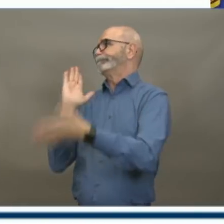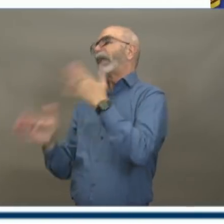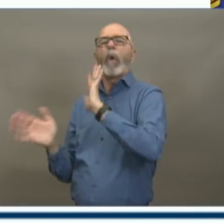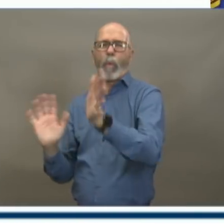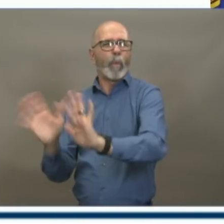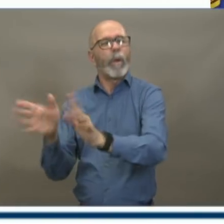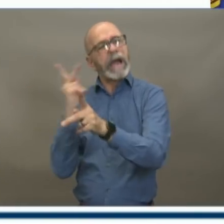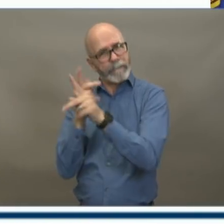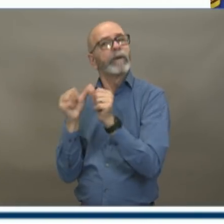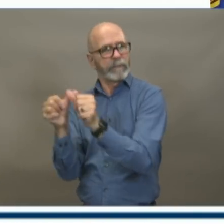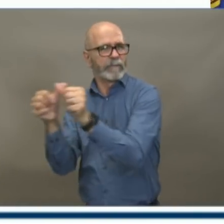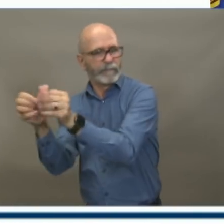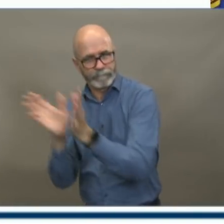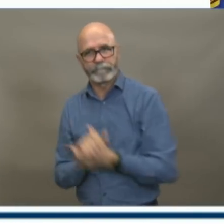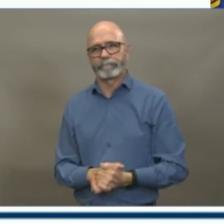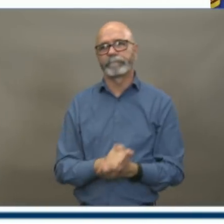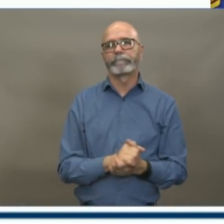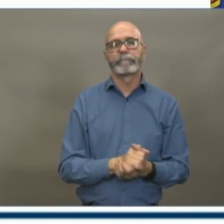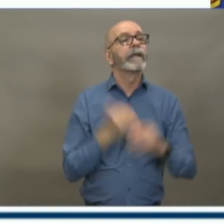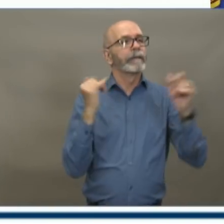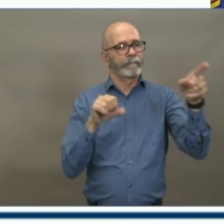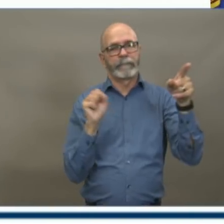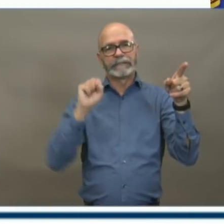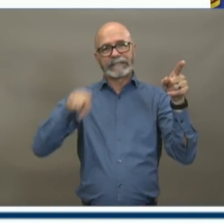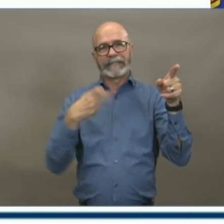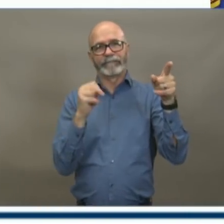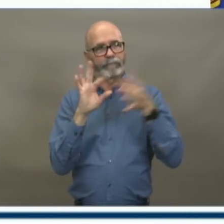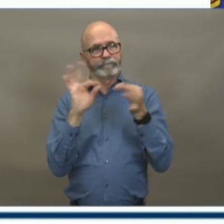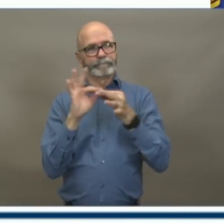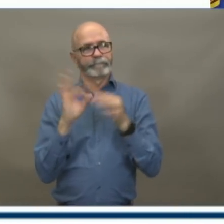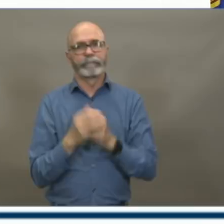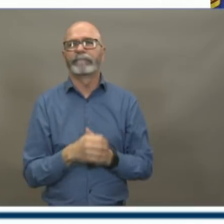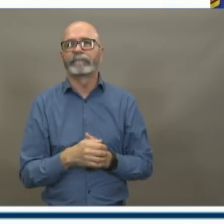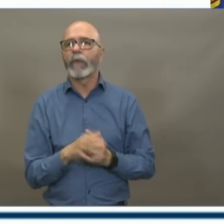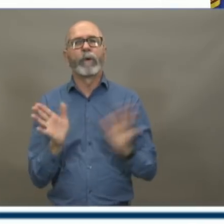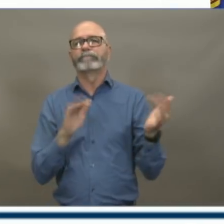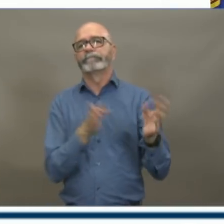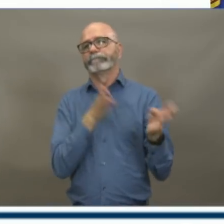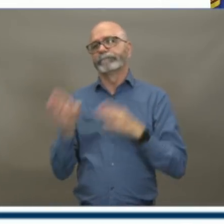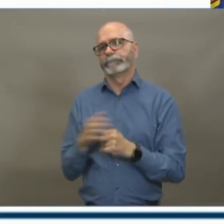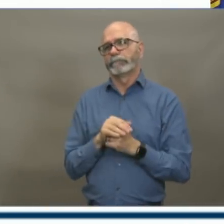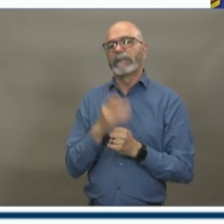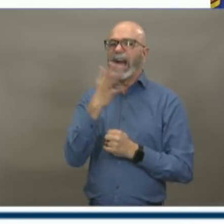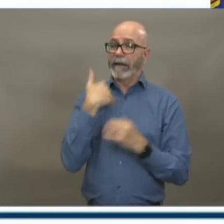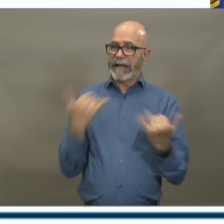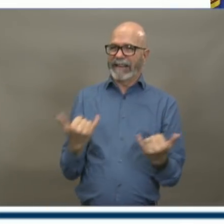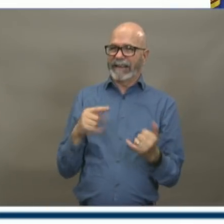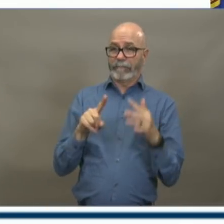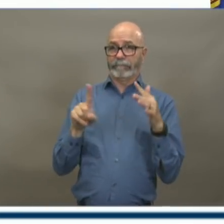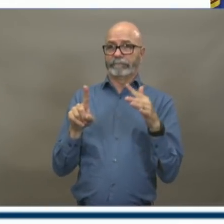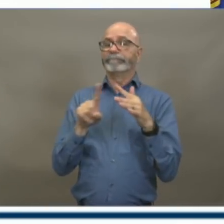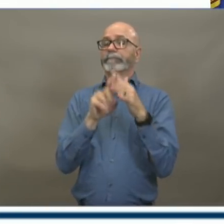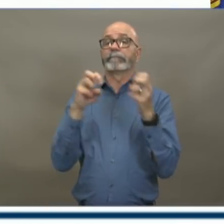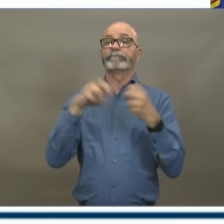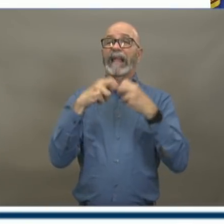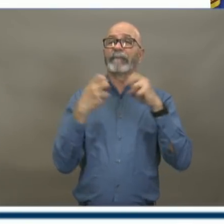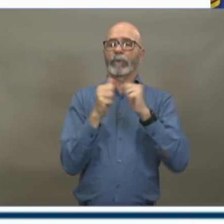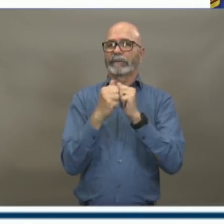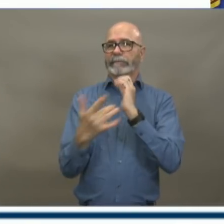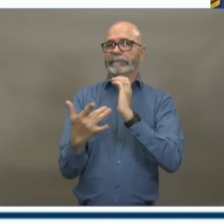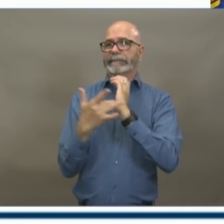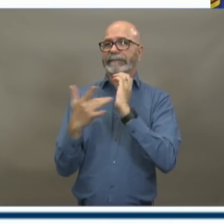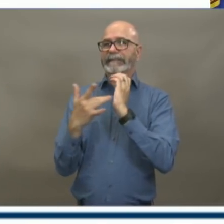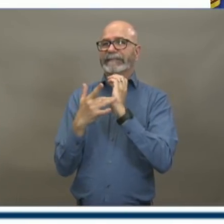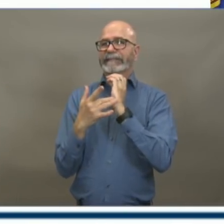Tina. Just to note, we are having some technical issues. Please watch us on Facebook or